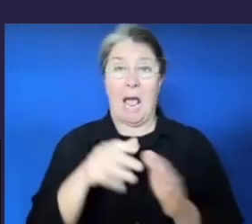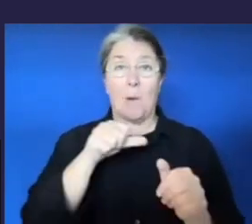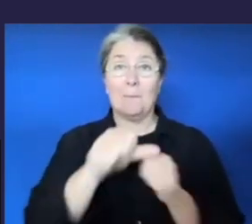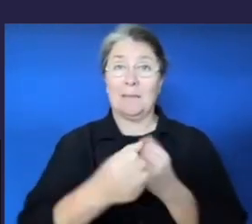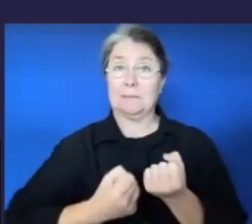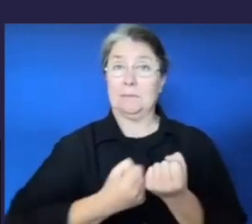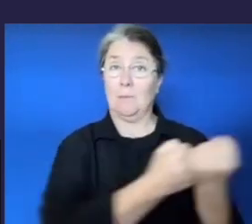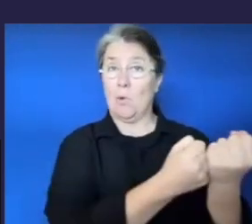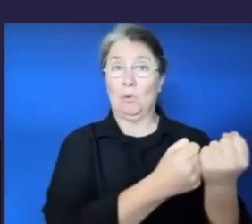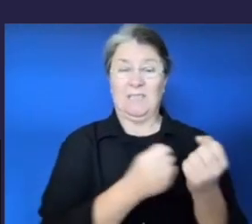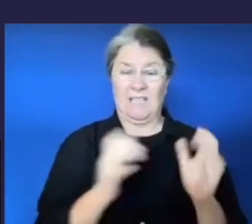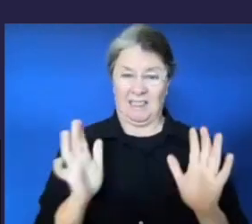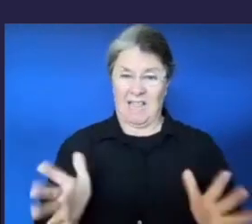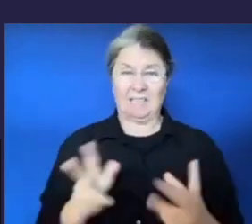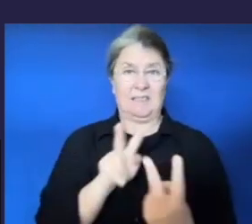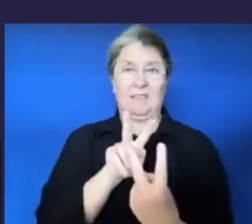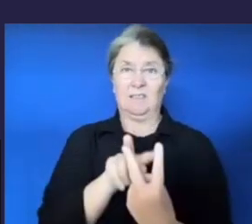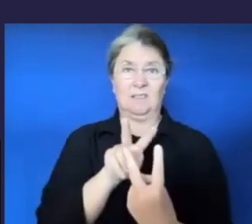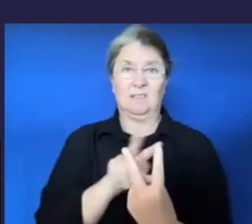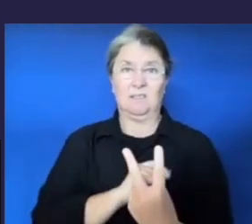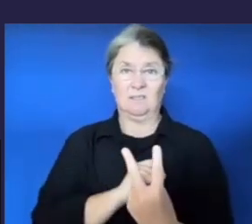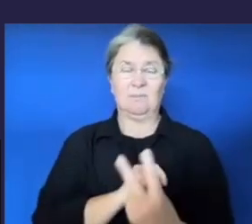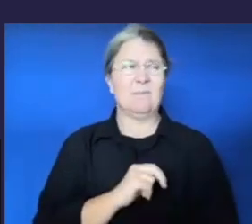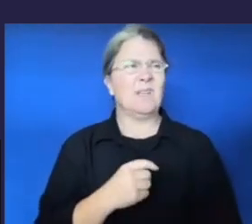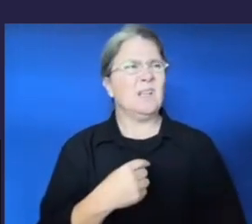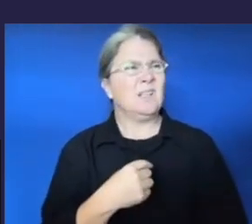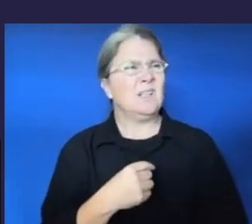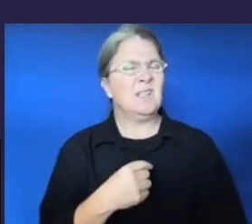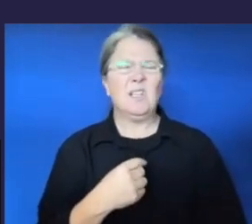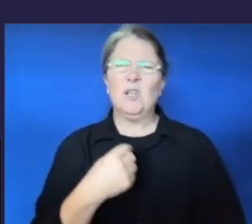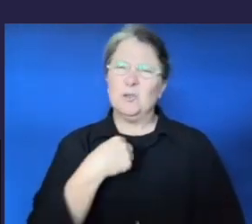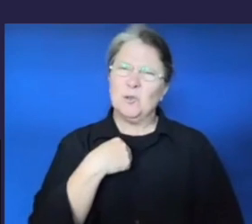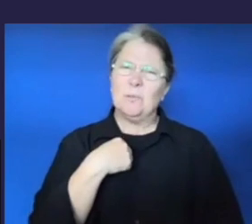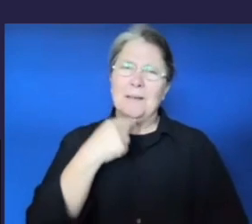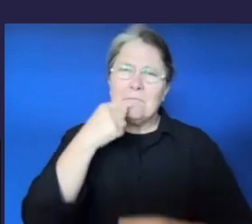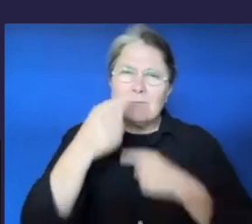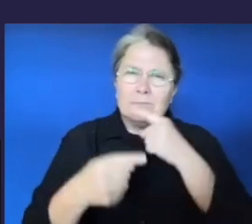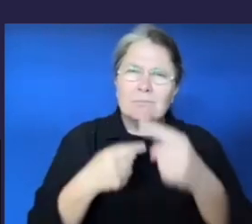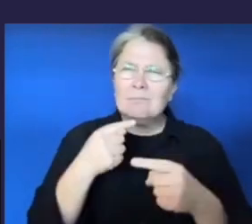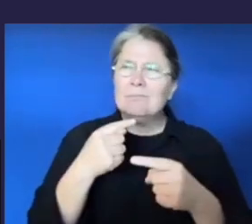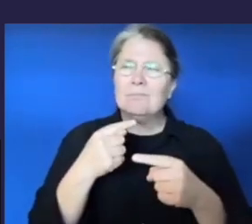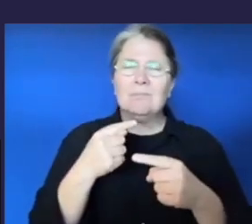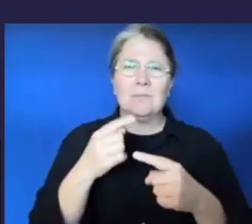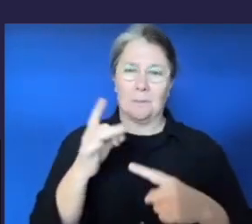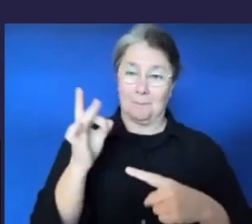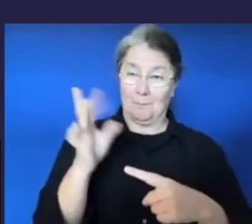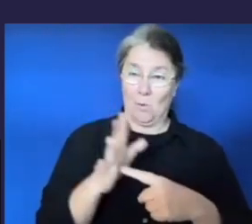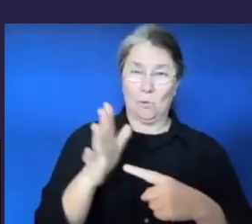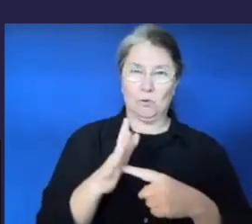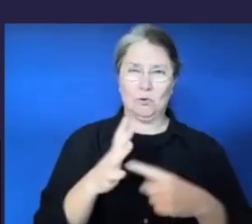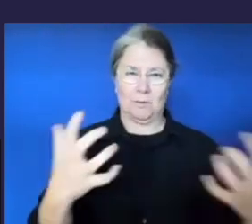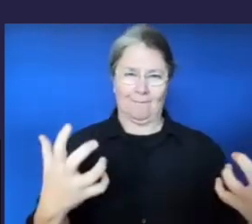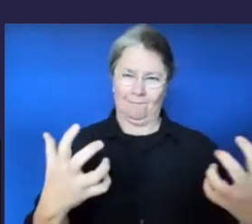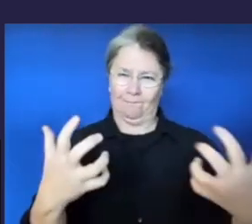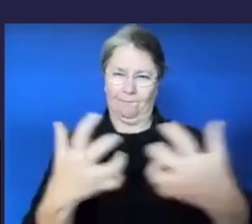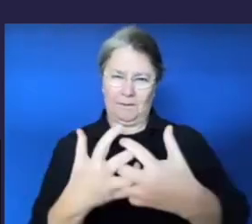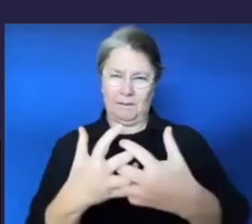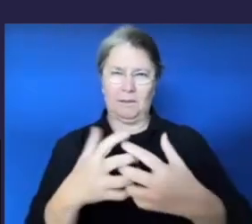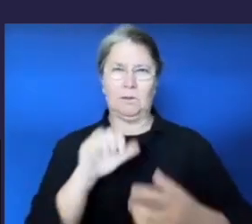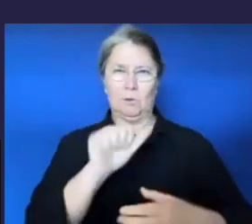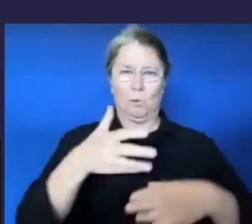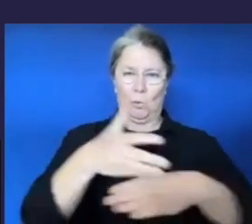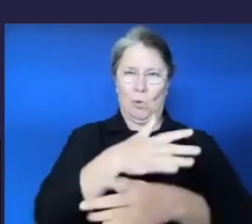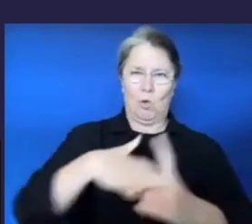job. So I've emphasized here the importance of fitting in with workplace social customs for